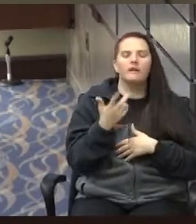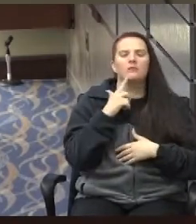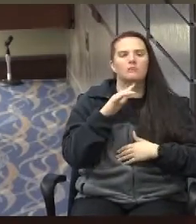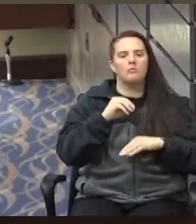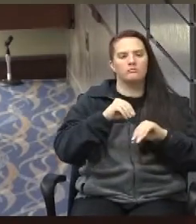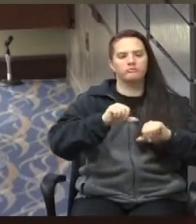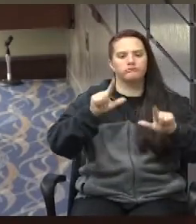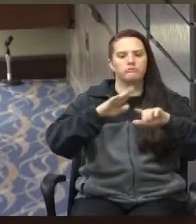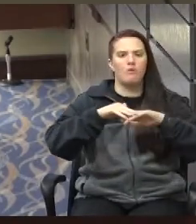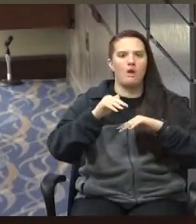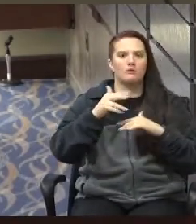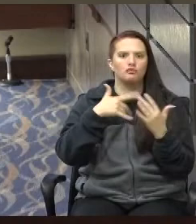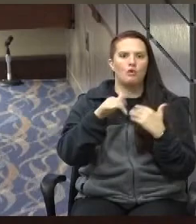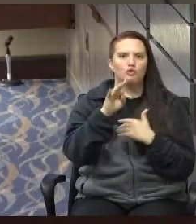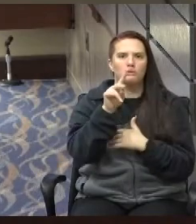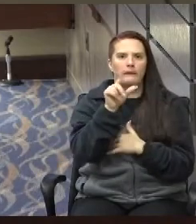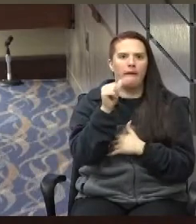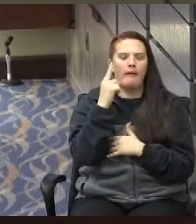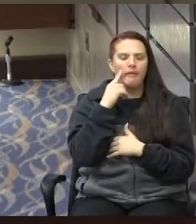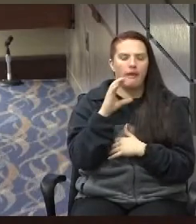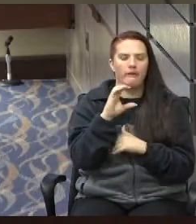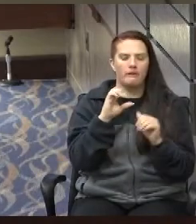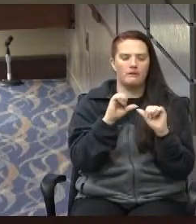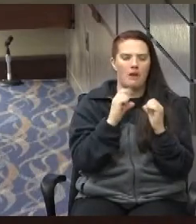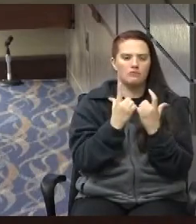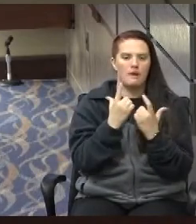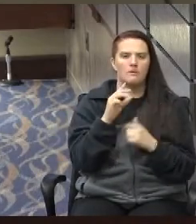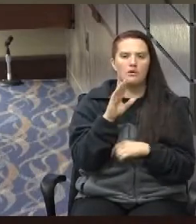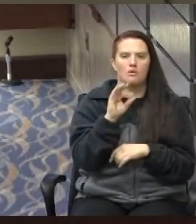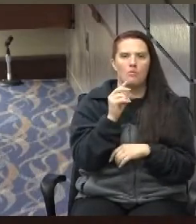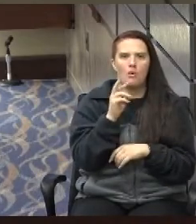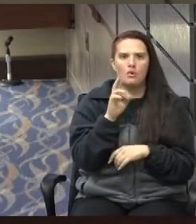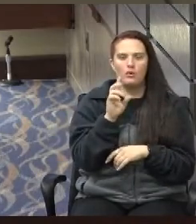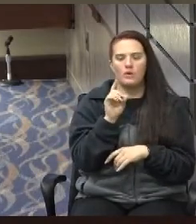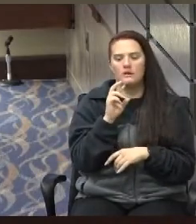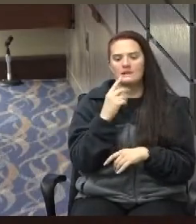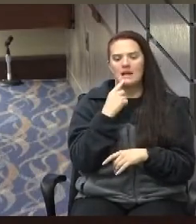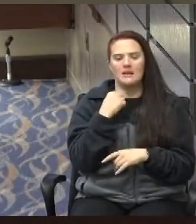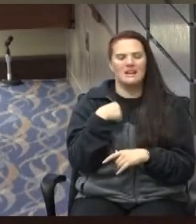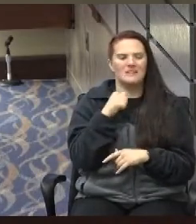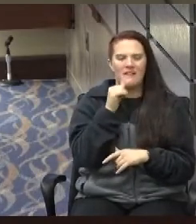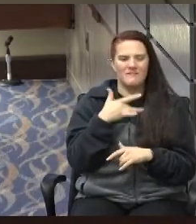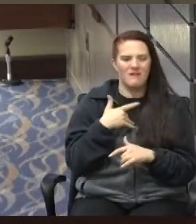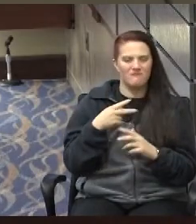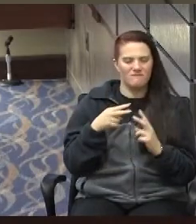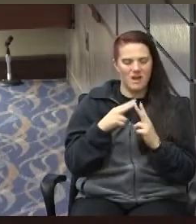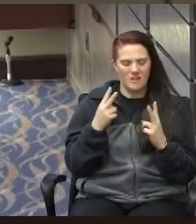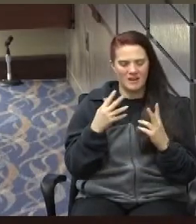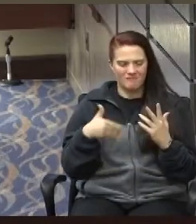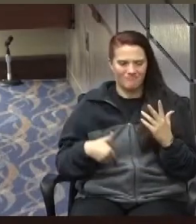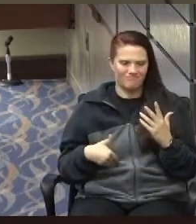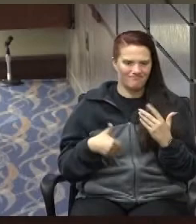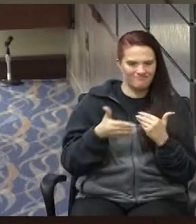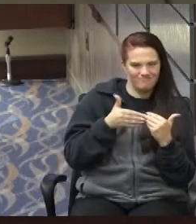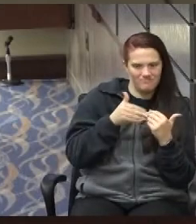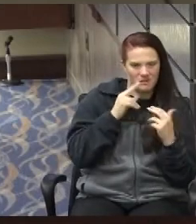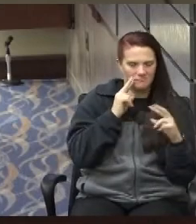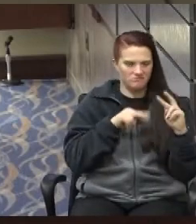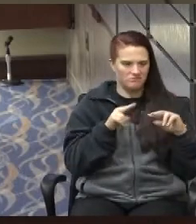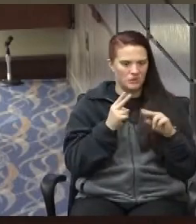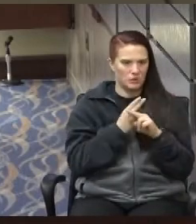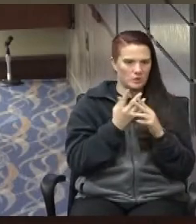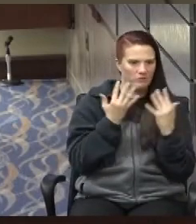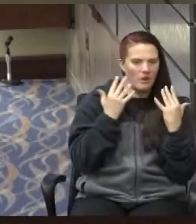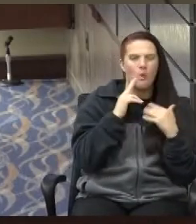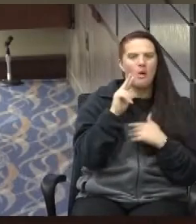social media. I think, like Councilmember Borderwood said, our current website doesn't feel super intuitive or user-friendly, and I think even a 30-second